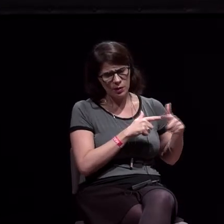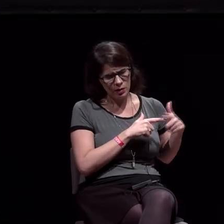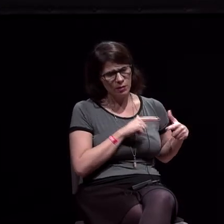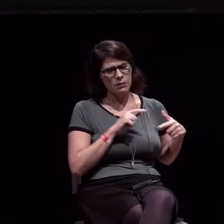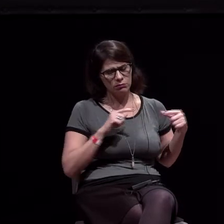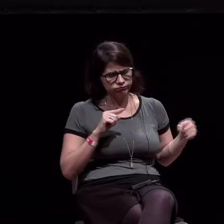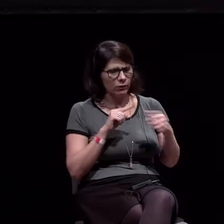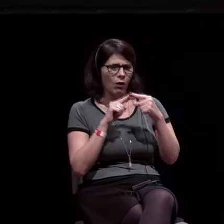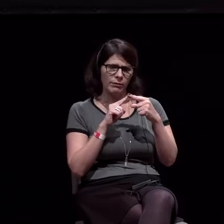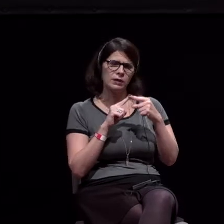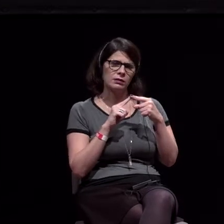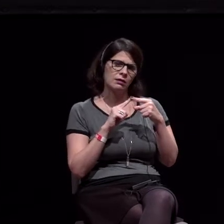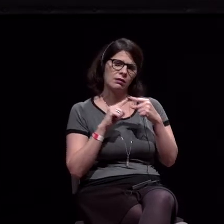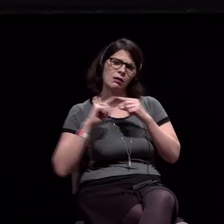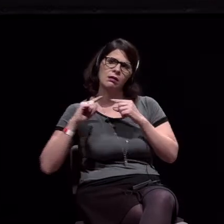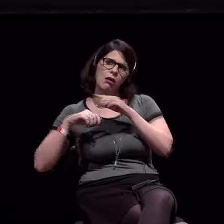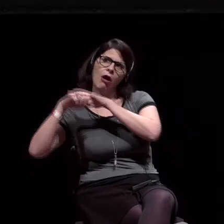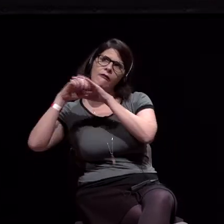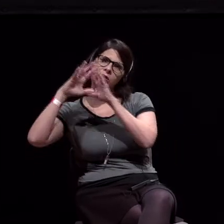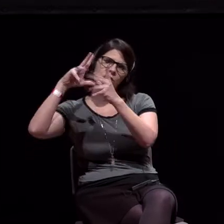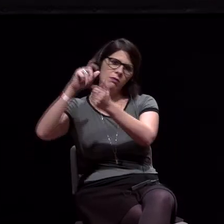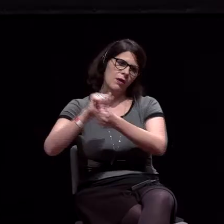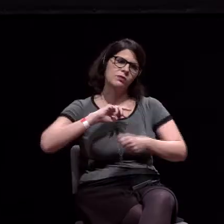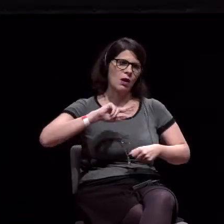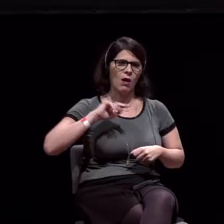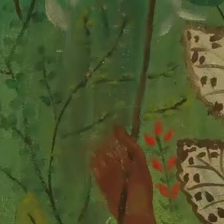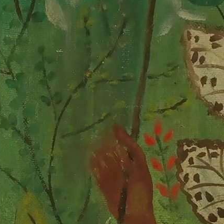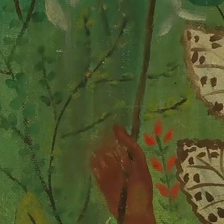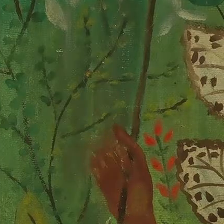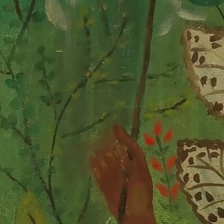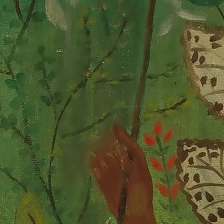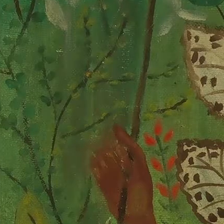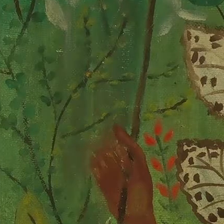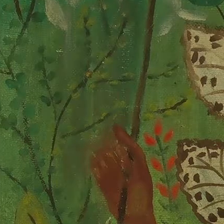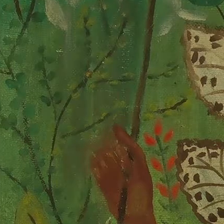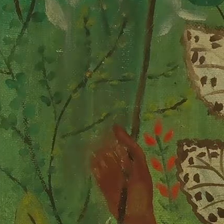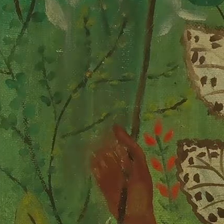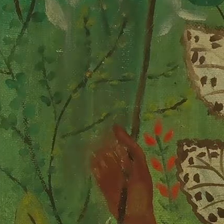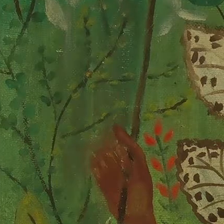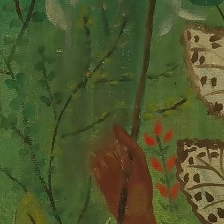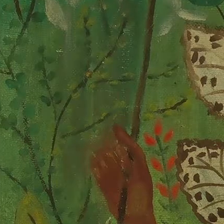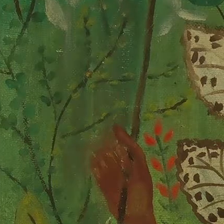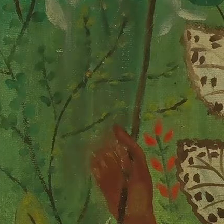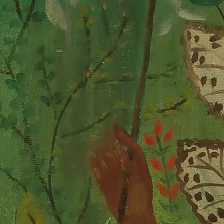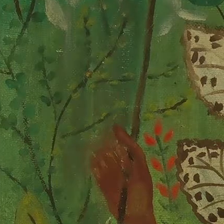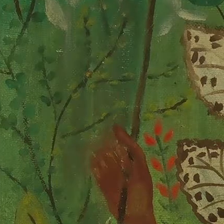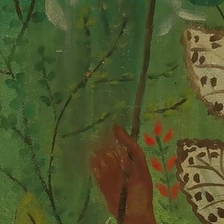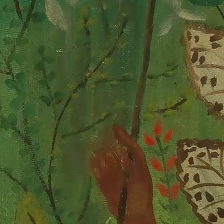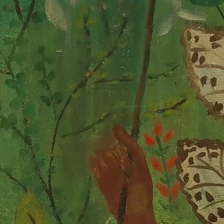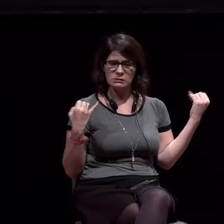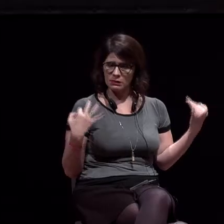which is not, well, whatever. Anyway. vocês duas falaram